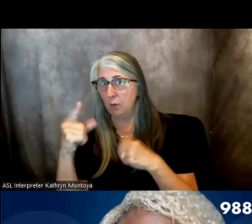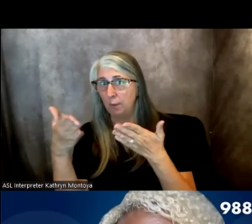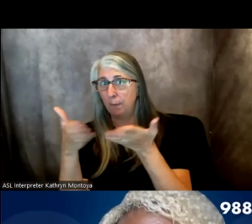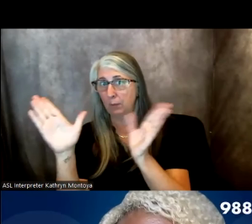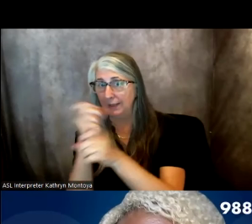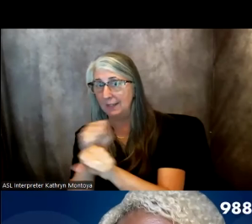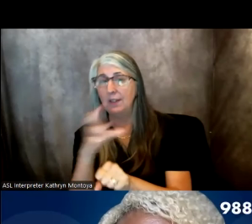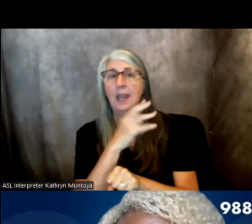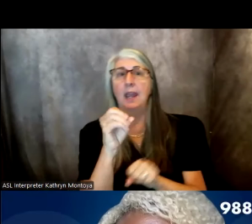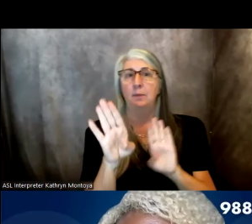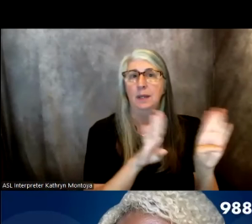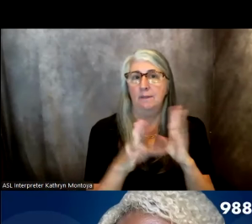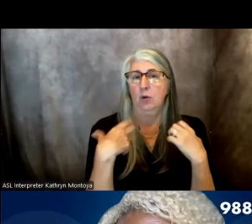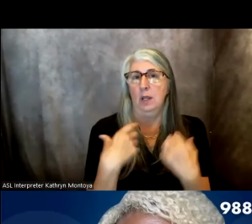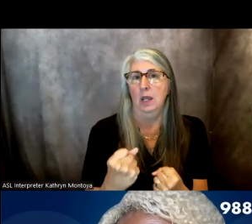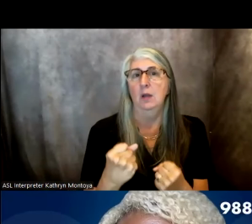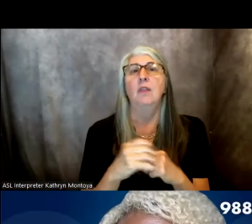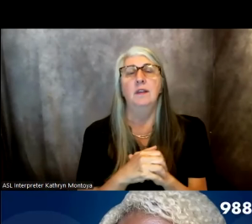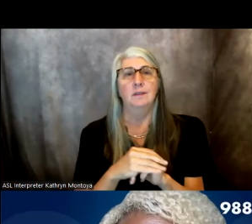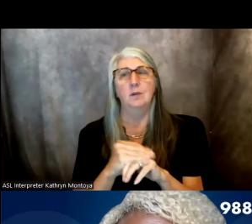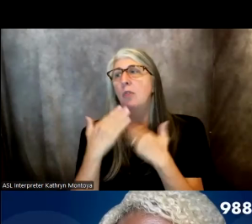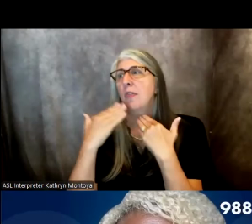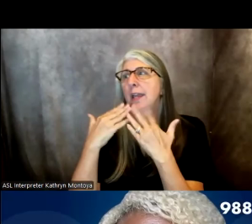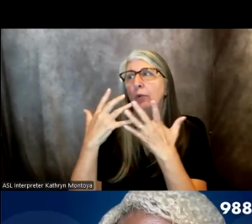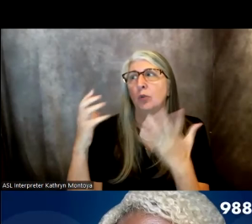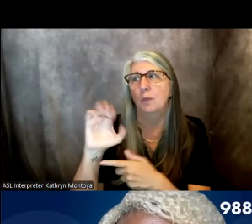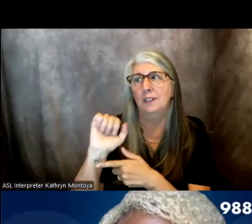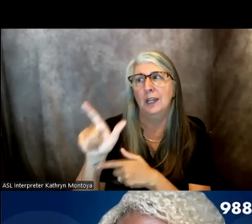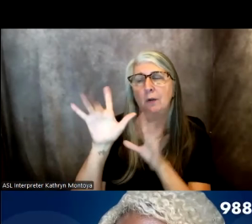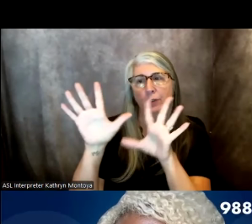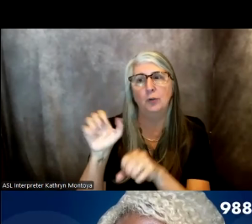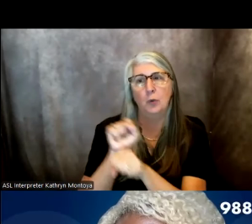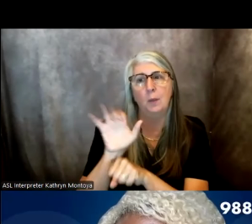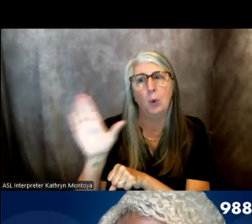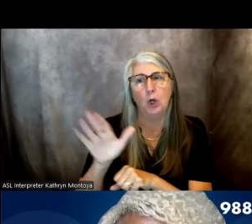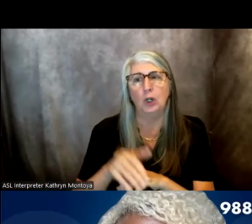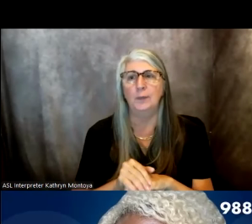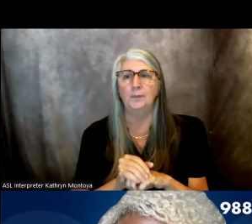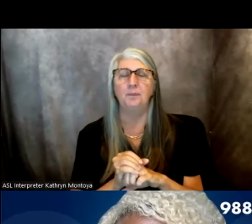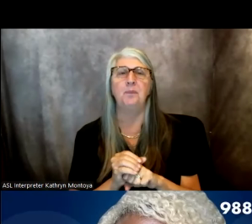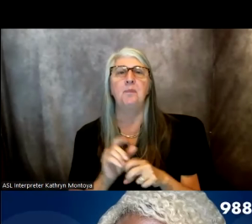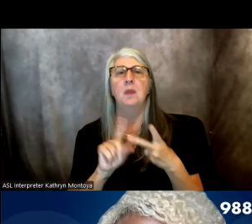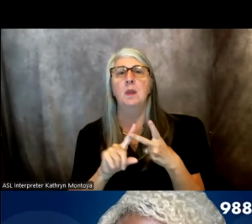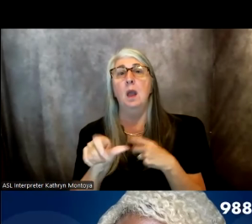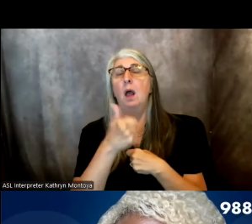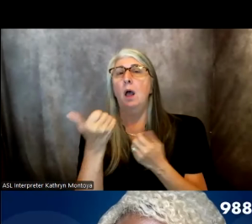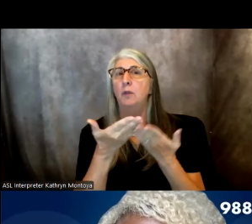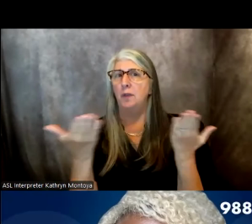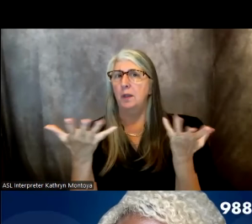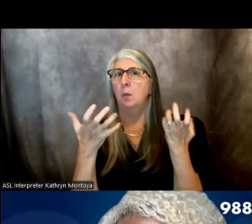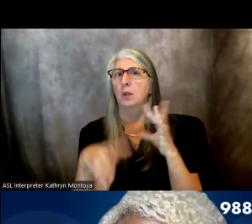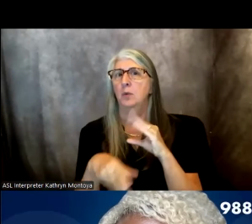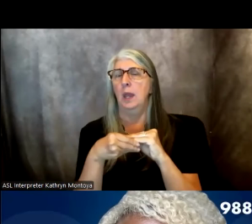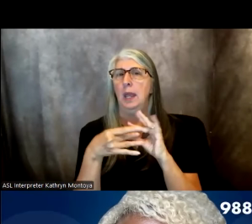health. So always have to do that. Thanks a million, Cal, for the great work that you've done. The only other thing I will say is that